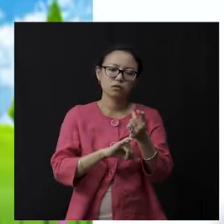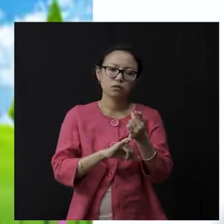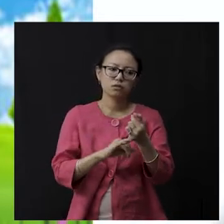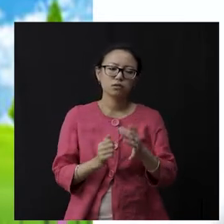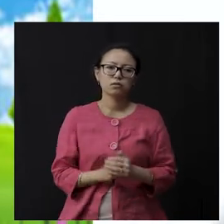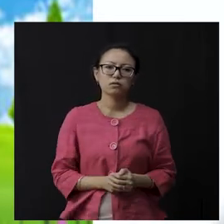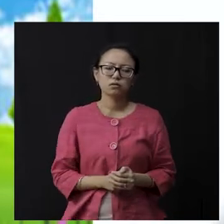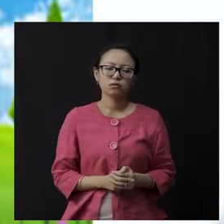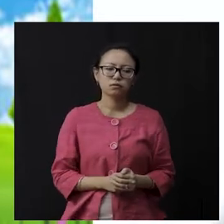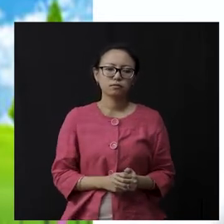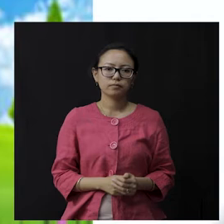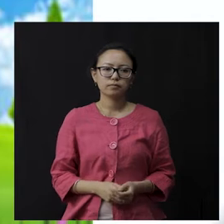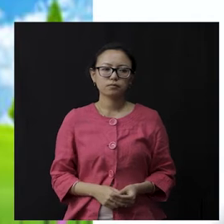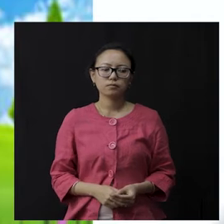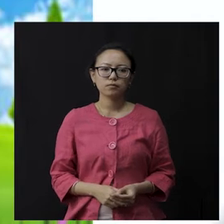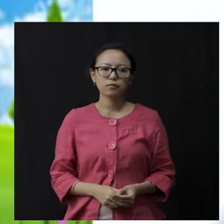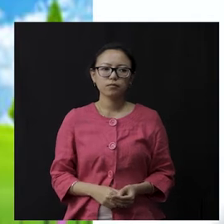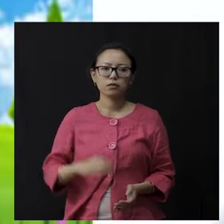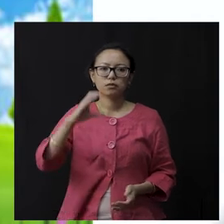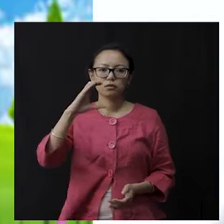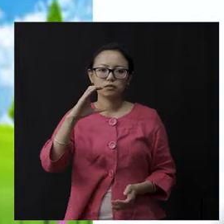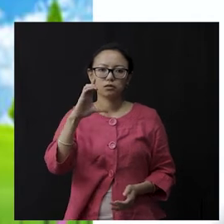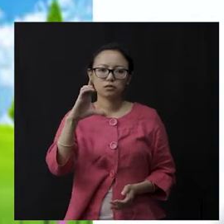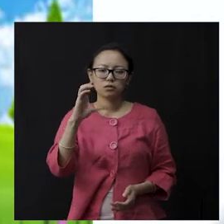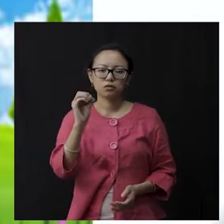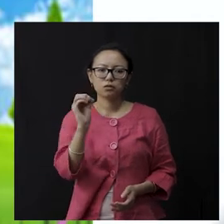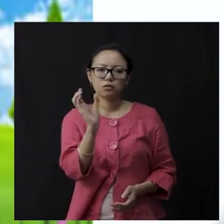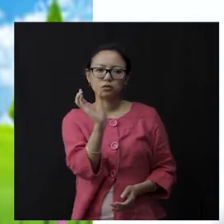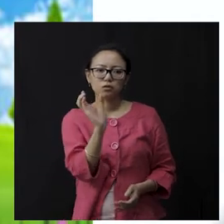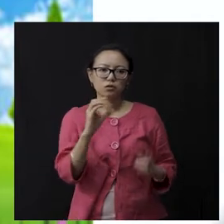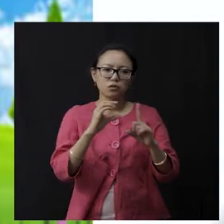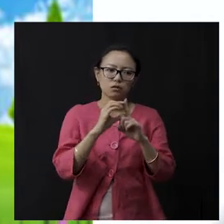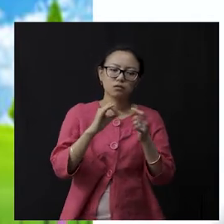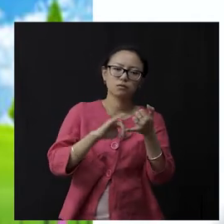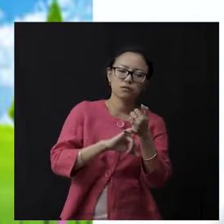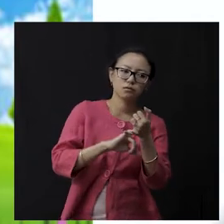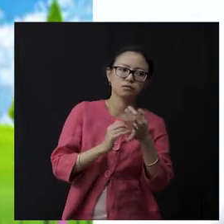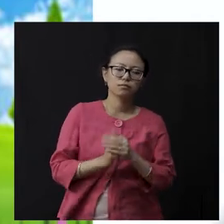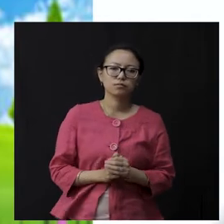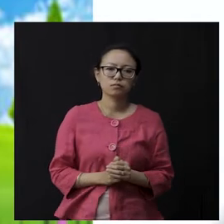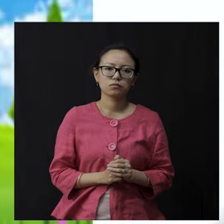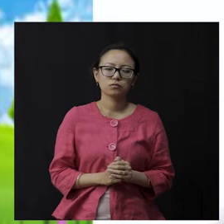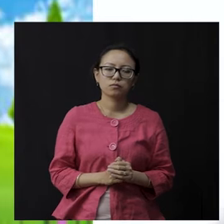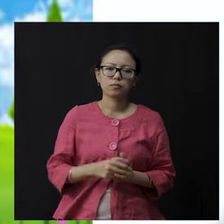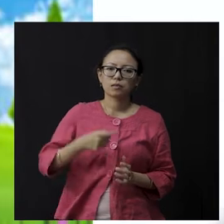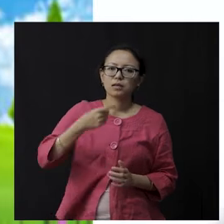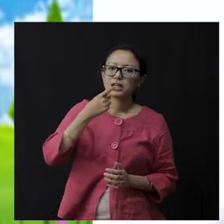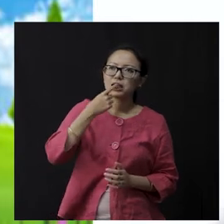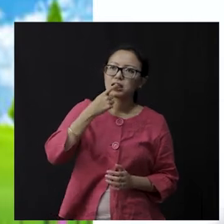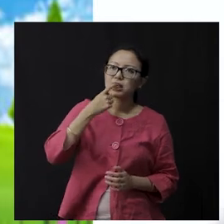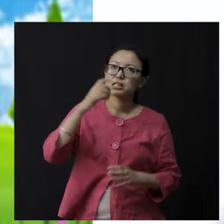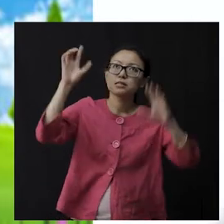C-L-O-U-D-S. Clouds. I repeat, clouds. Okay? So these clouds, the white substance,